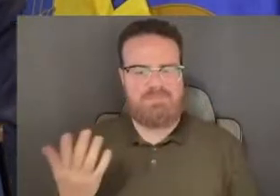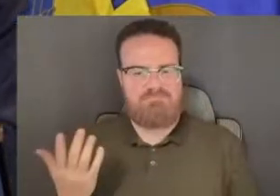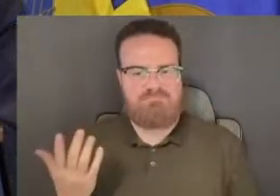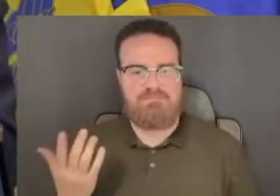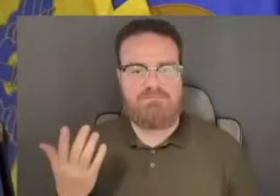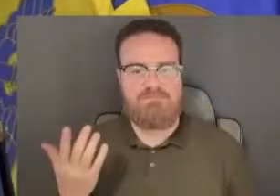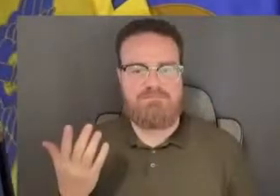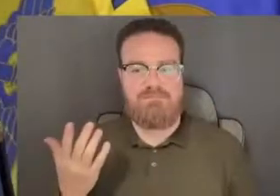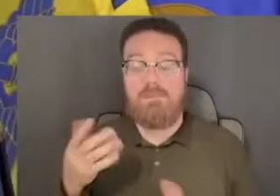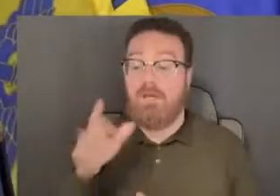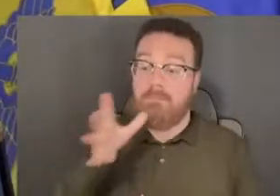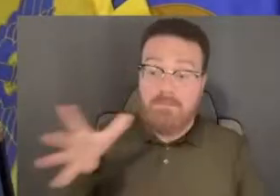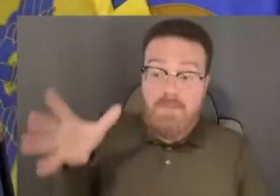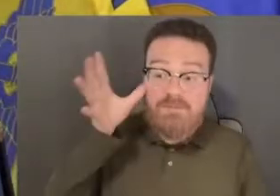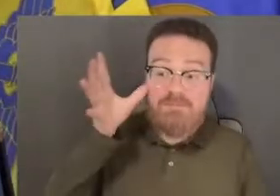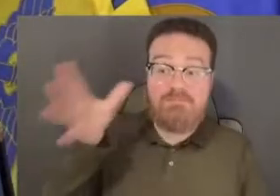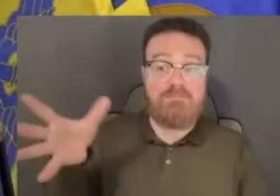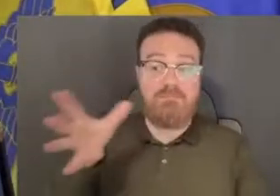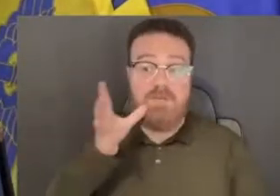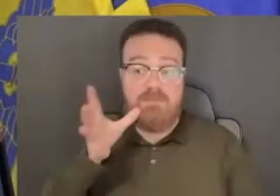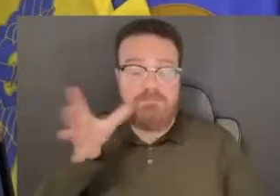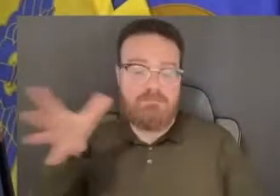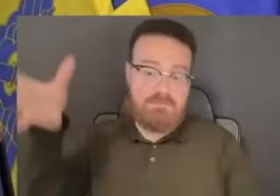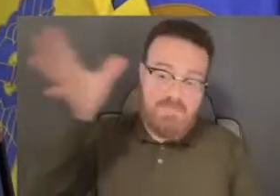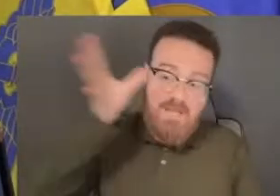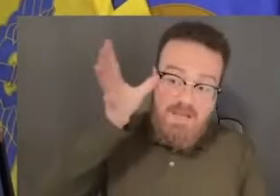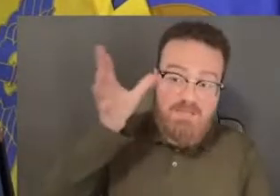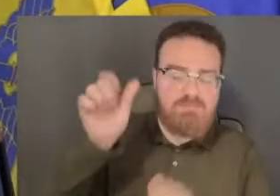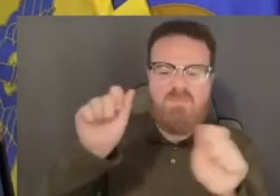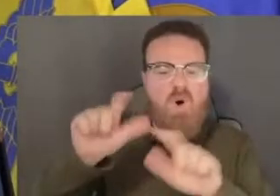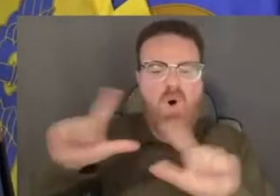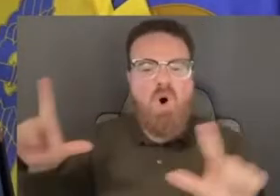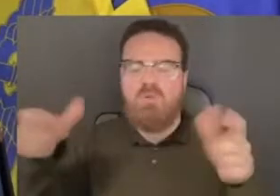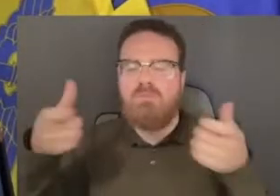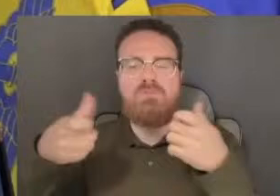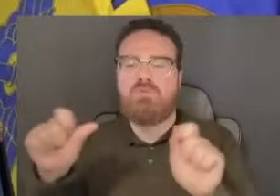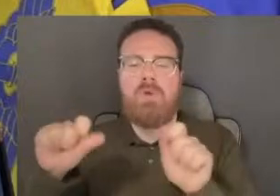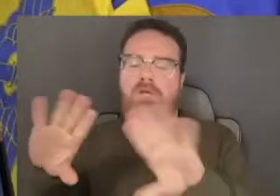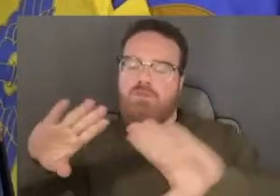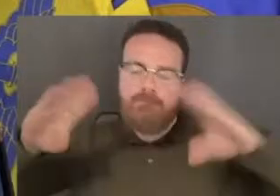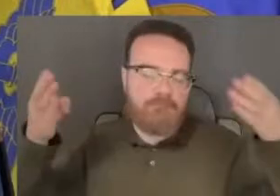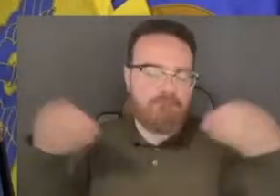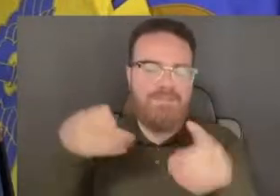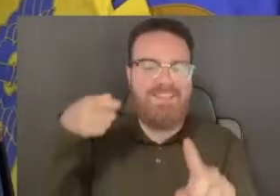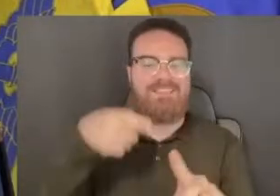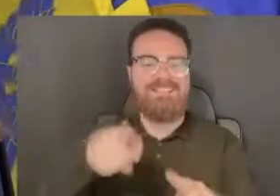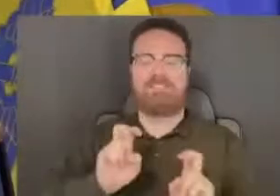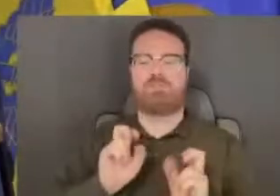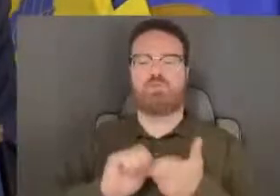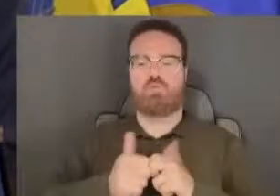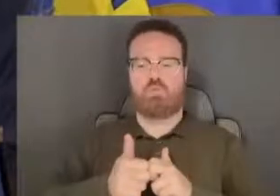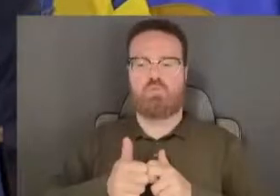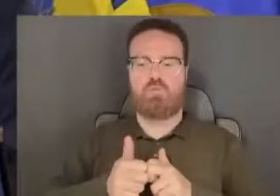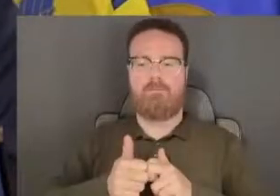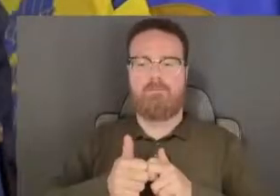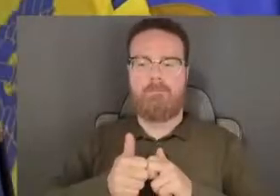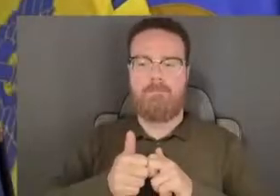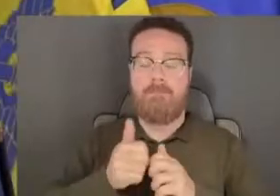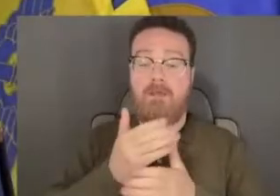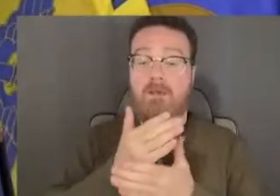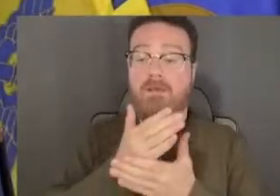Parents, moms and dads, have also tried to raise attention to the issue. Some parents have observed that these chemicals